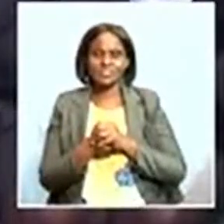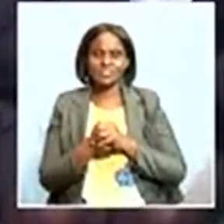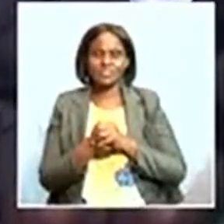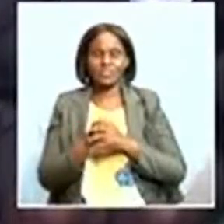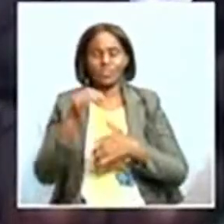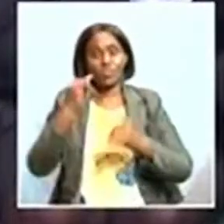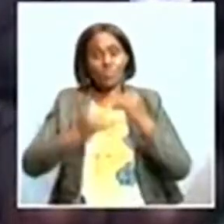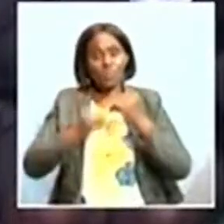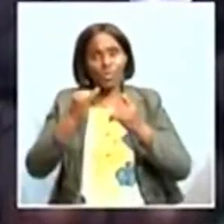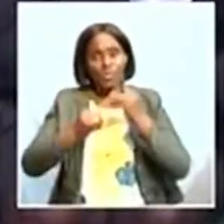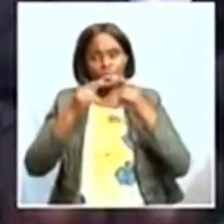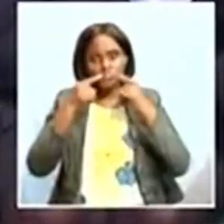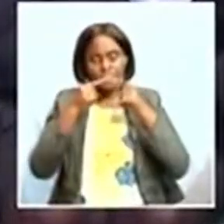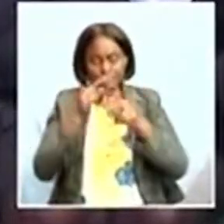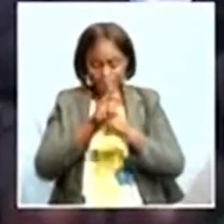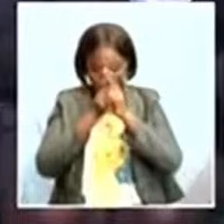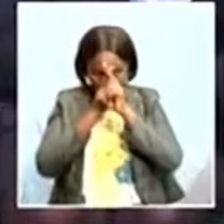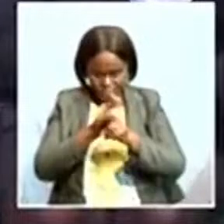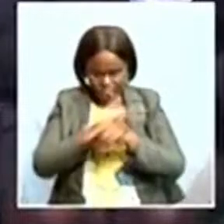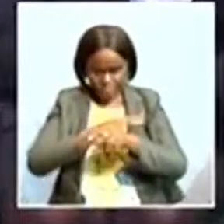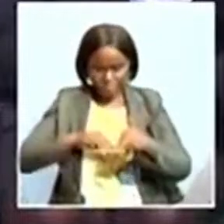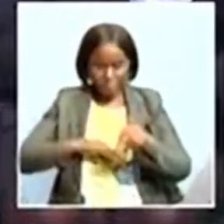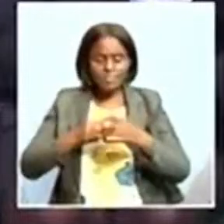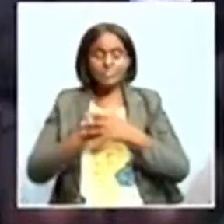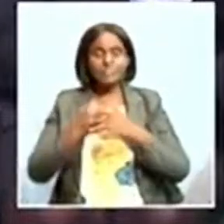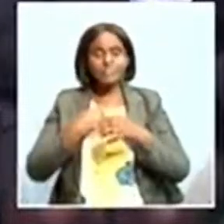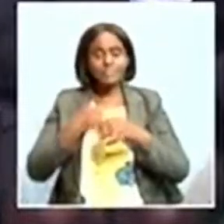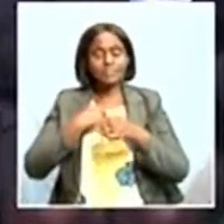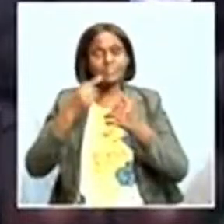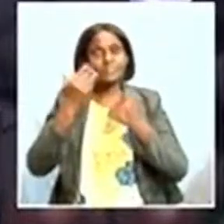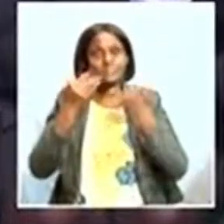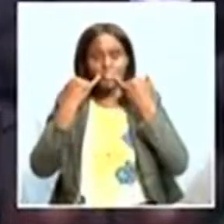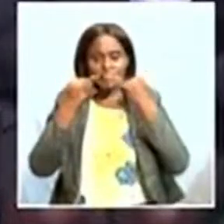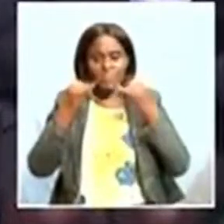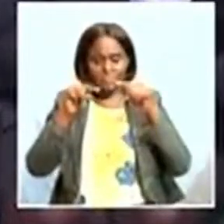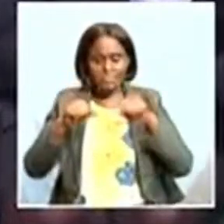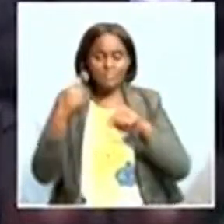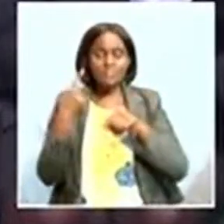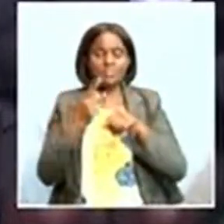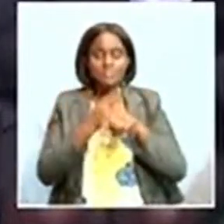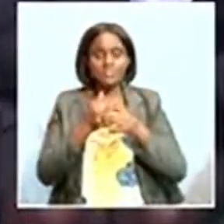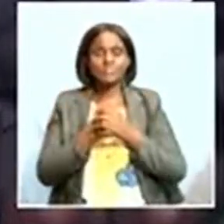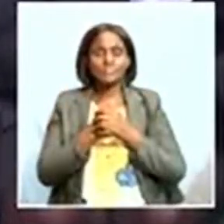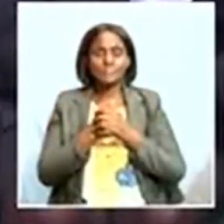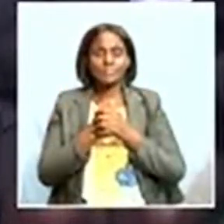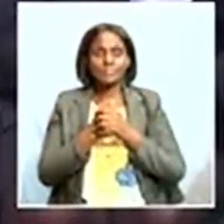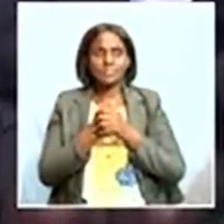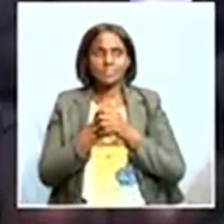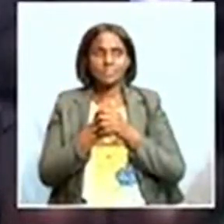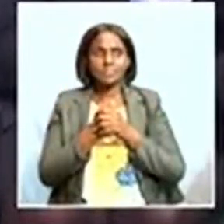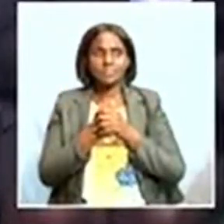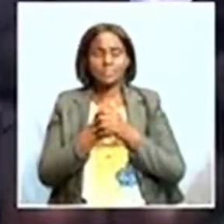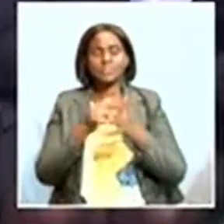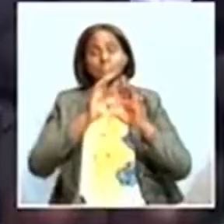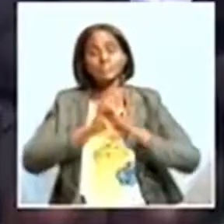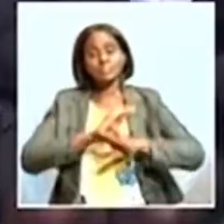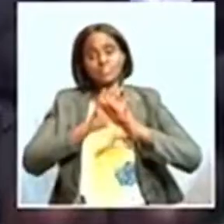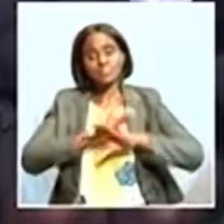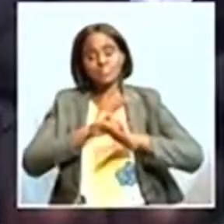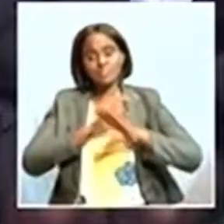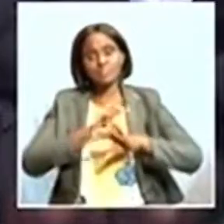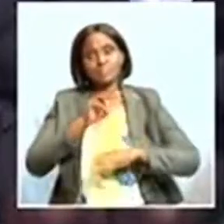The last one, honorable members, I wish to inform the House, or the